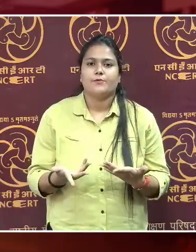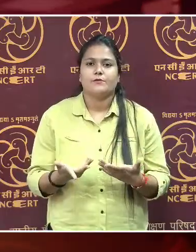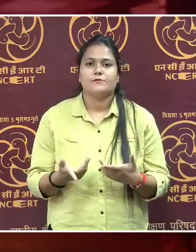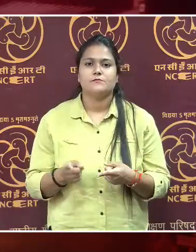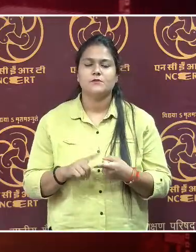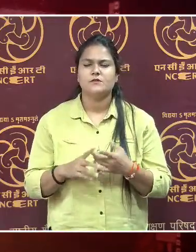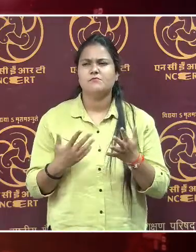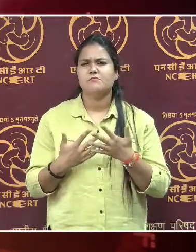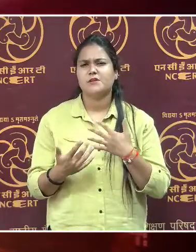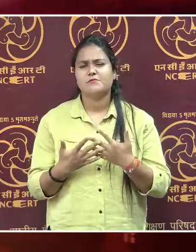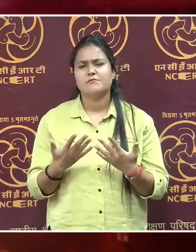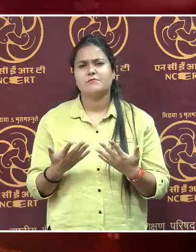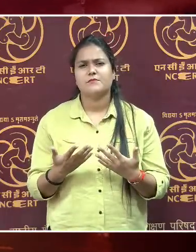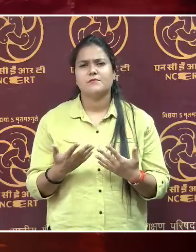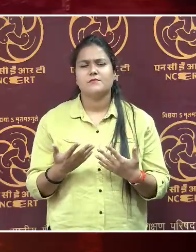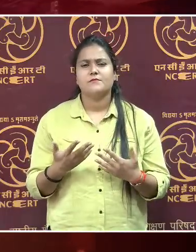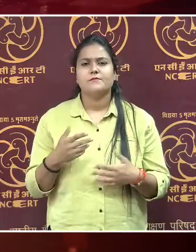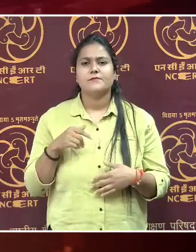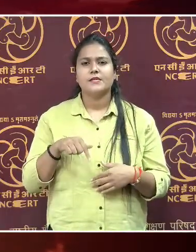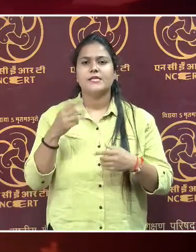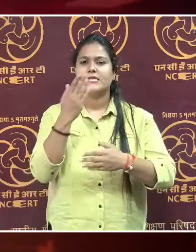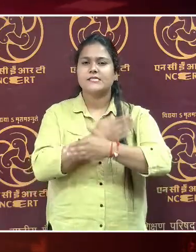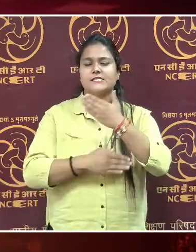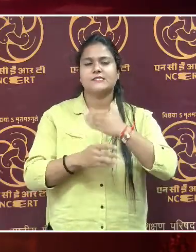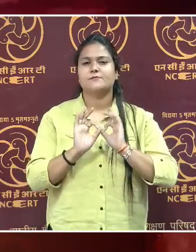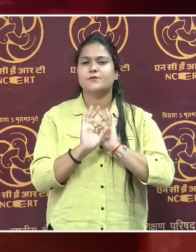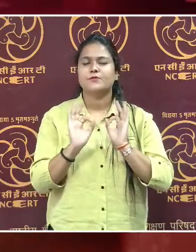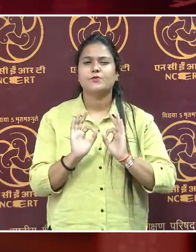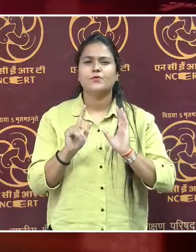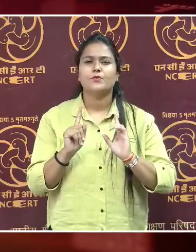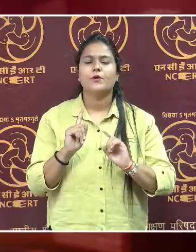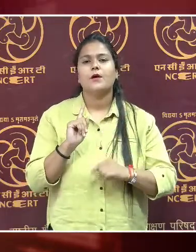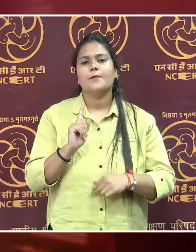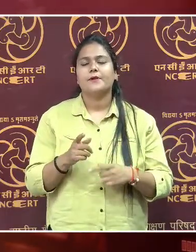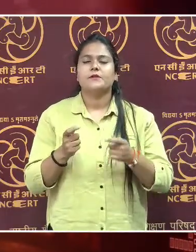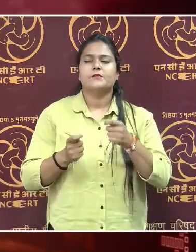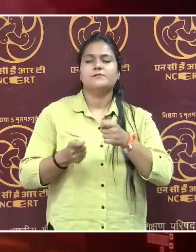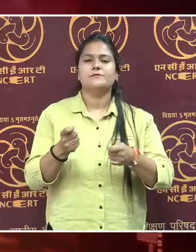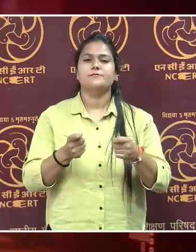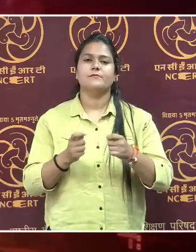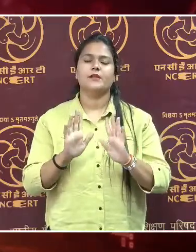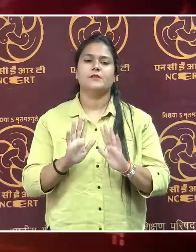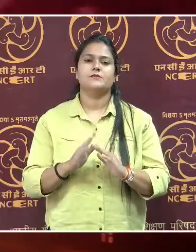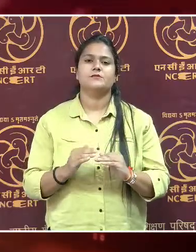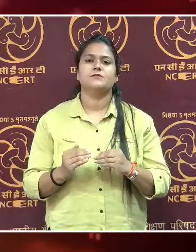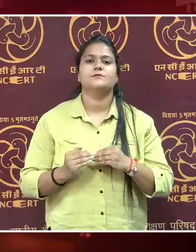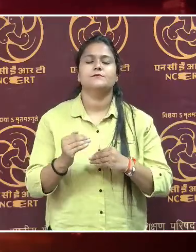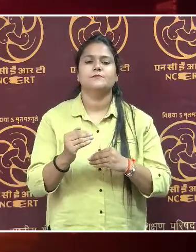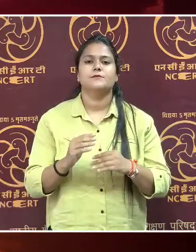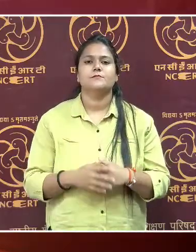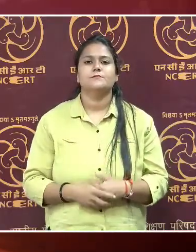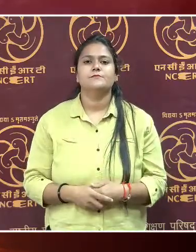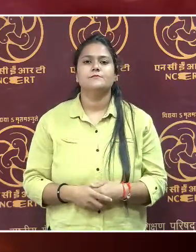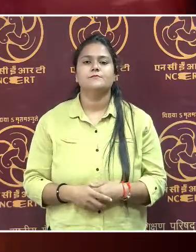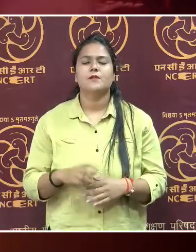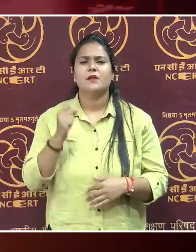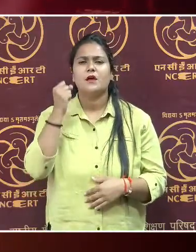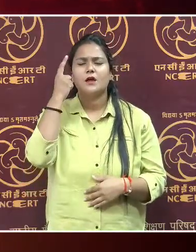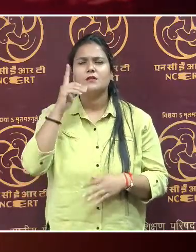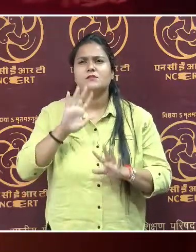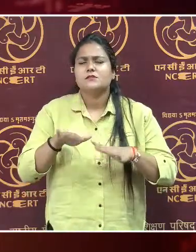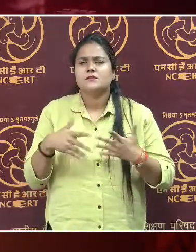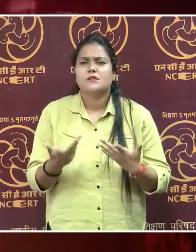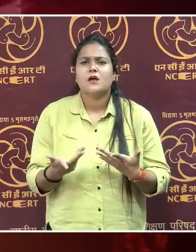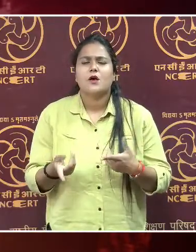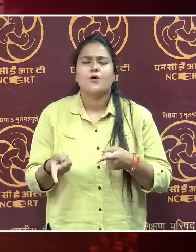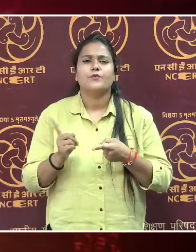it cannot be treated completely, but yes, this is a condition can be managed, and for right intervention we need to understand how it happened.